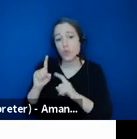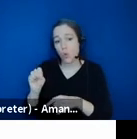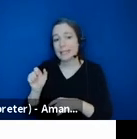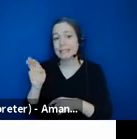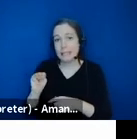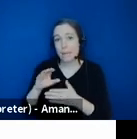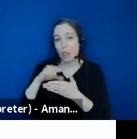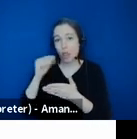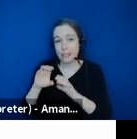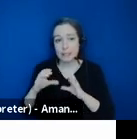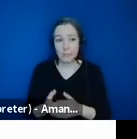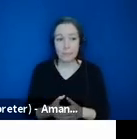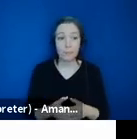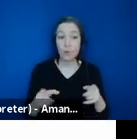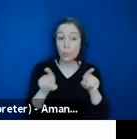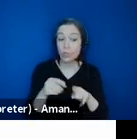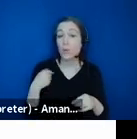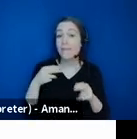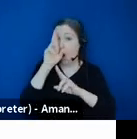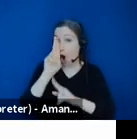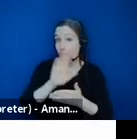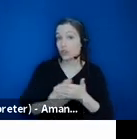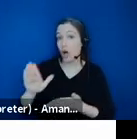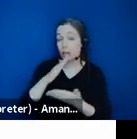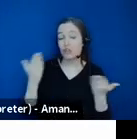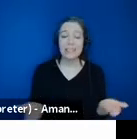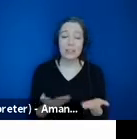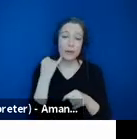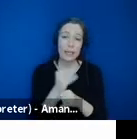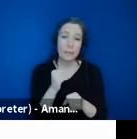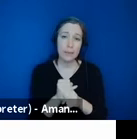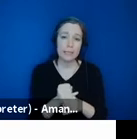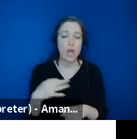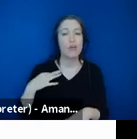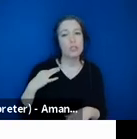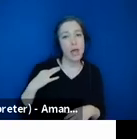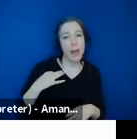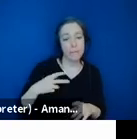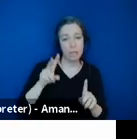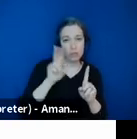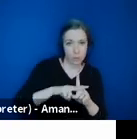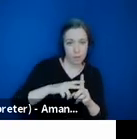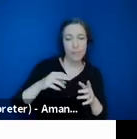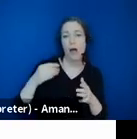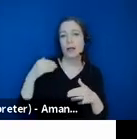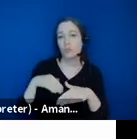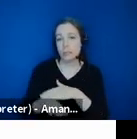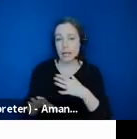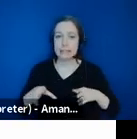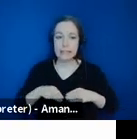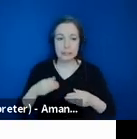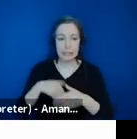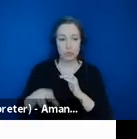campus there is an application to get into honors so we'll make sure we link the honors page for you in the chat box. With